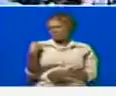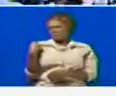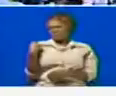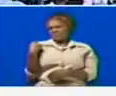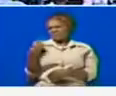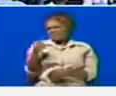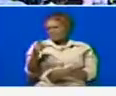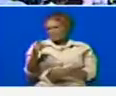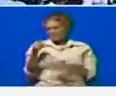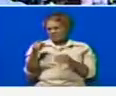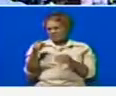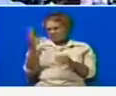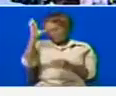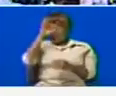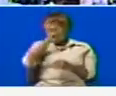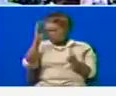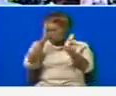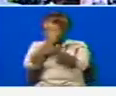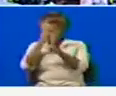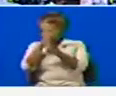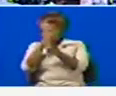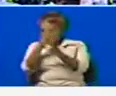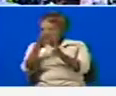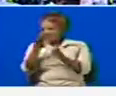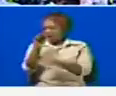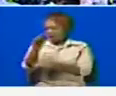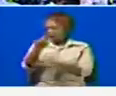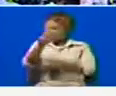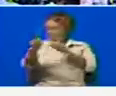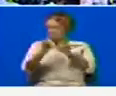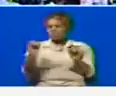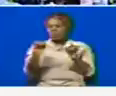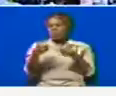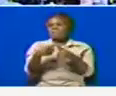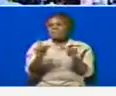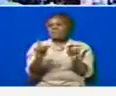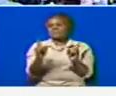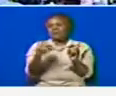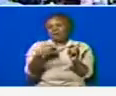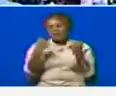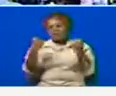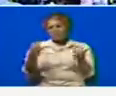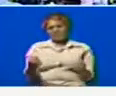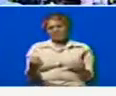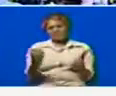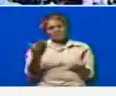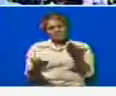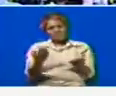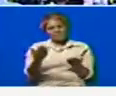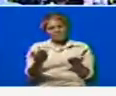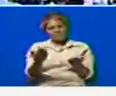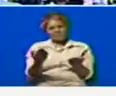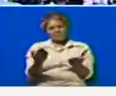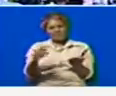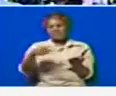of ducked any opportunity to have the journalists ask him any questions, but still he had a difficult time. And perhaps, Kilobi, he left